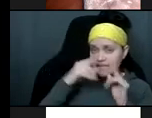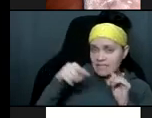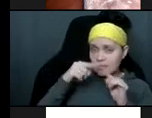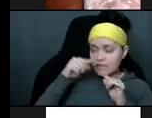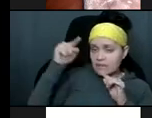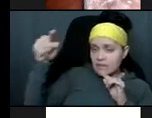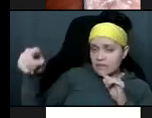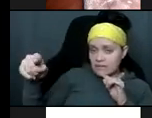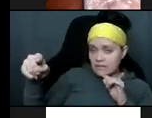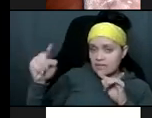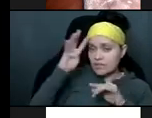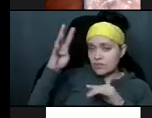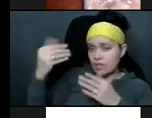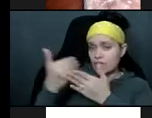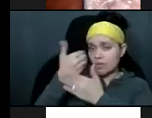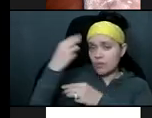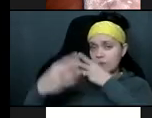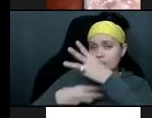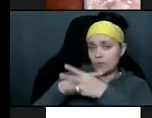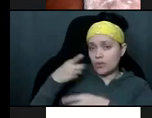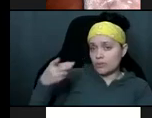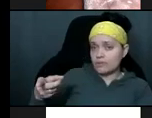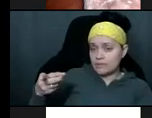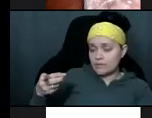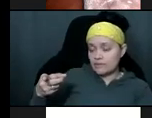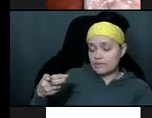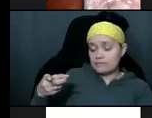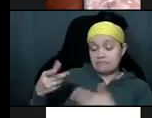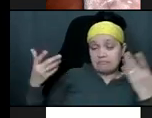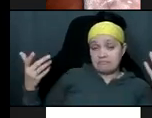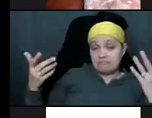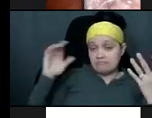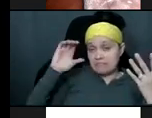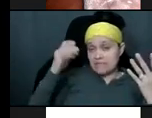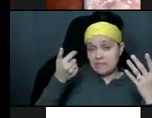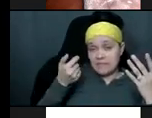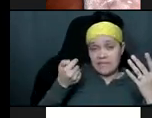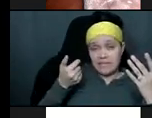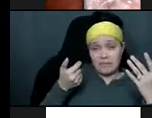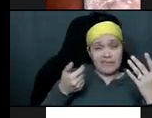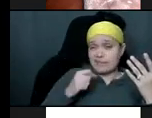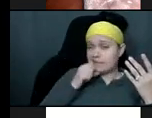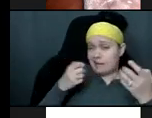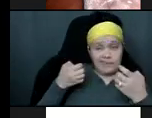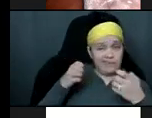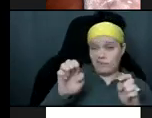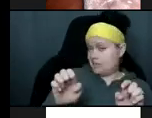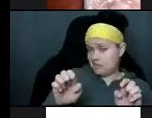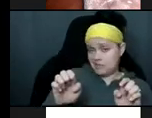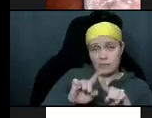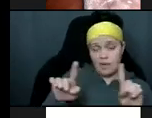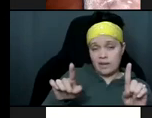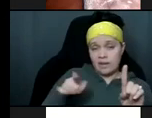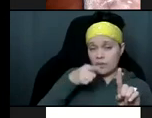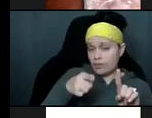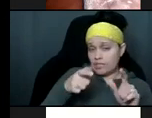home to create a new world. I don't know, that seems a little inefficient, but was she